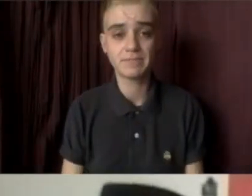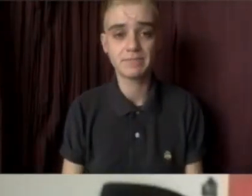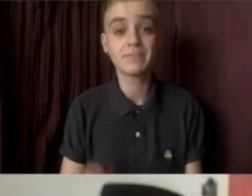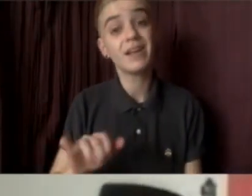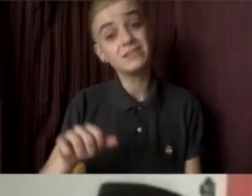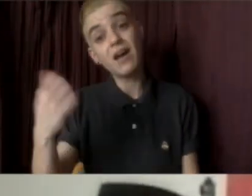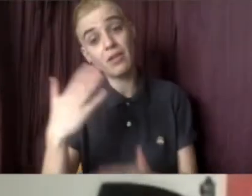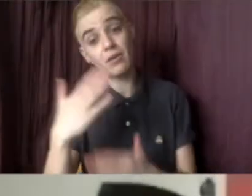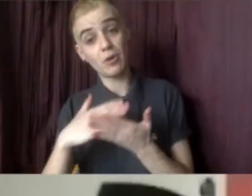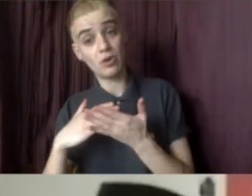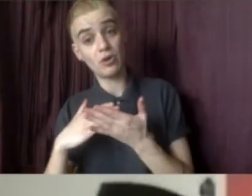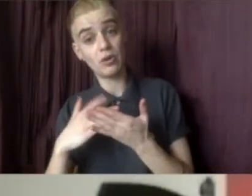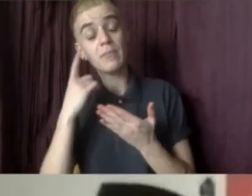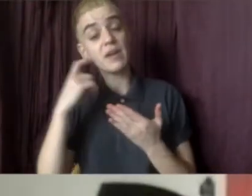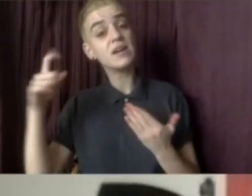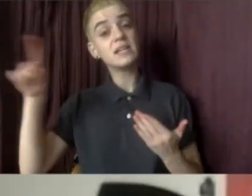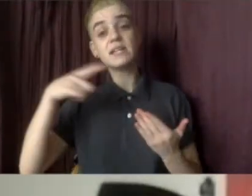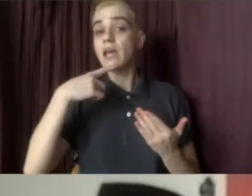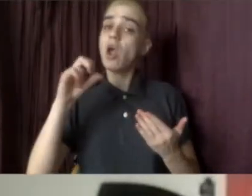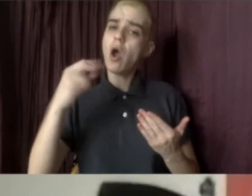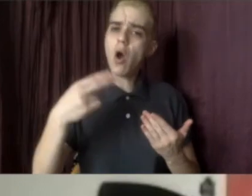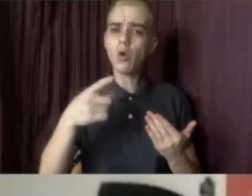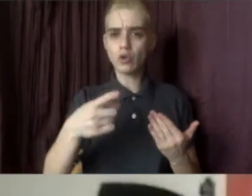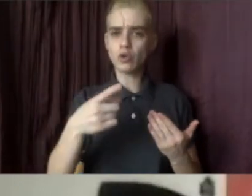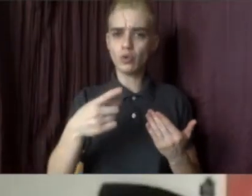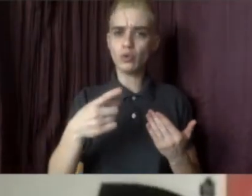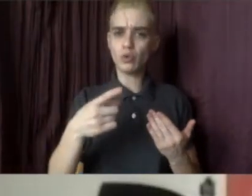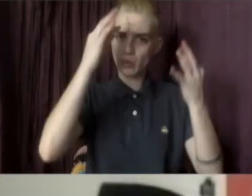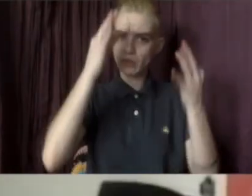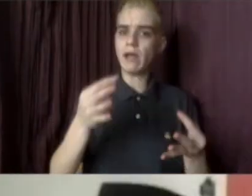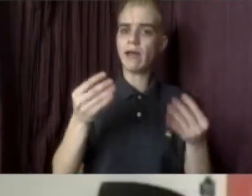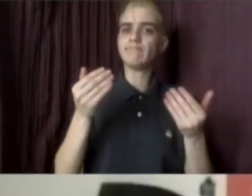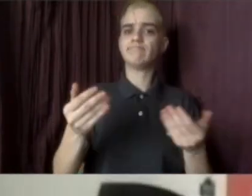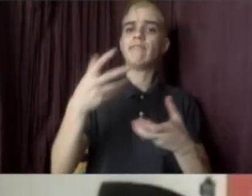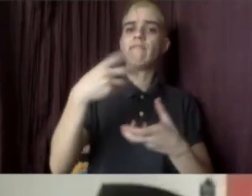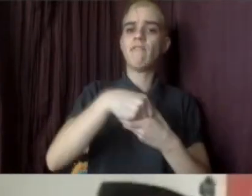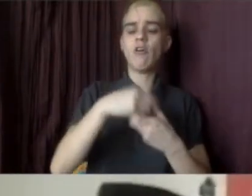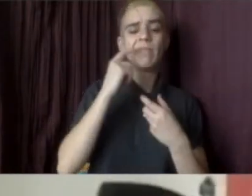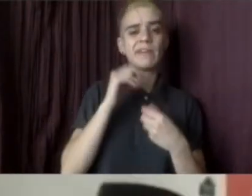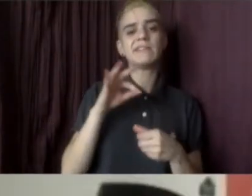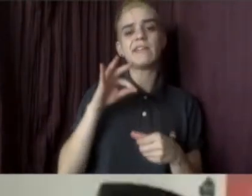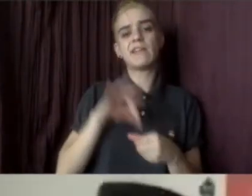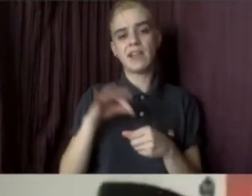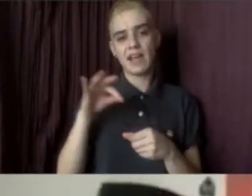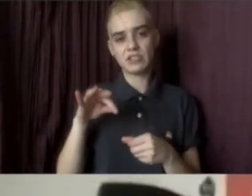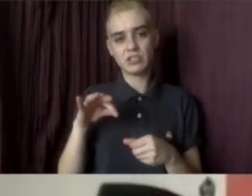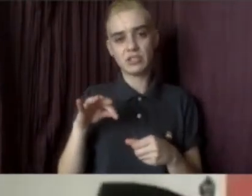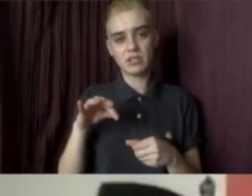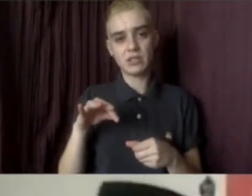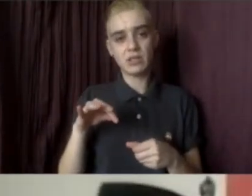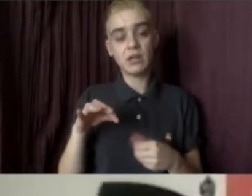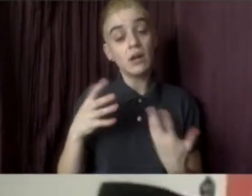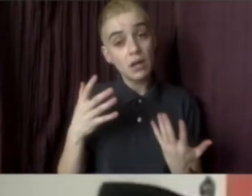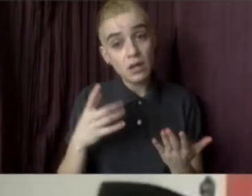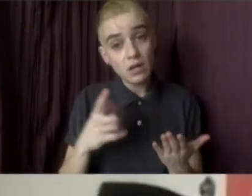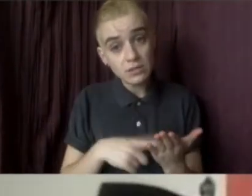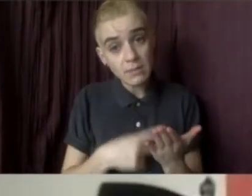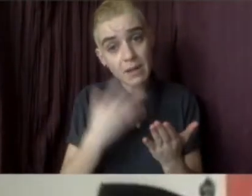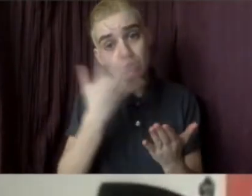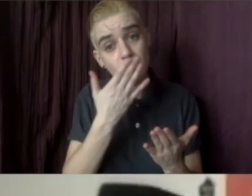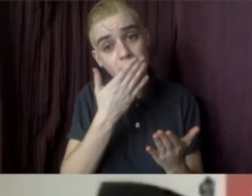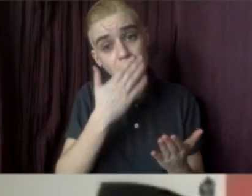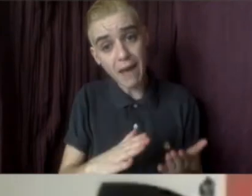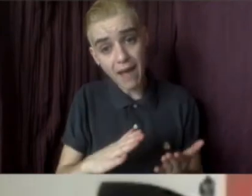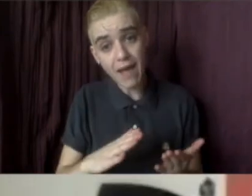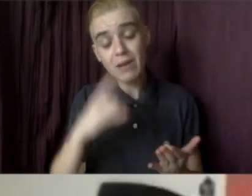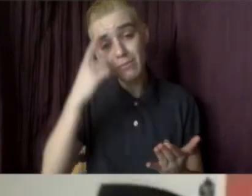over the years, the reason they passed that IRS law was because the churches, AME churches specifically, right?